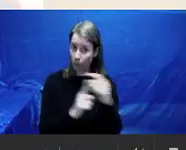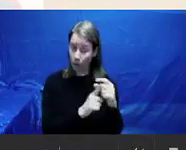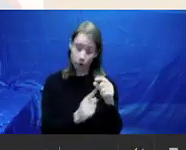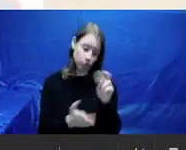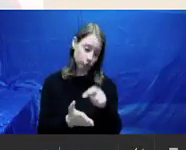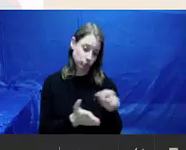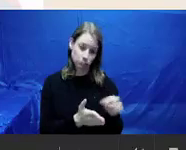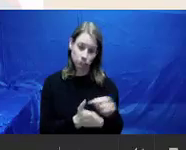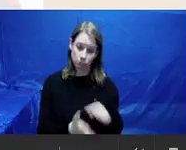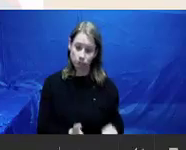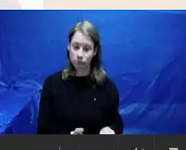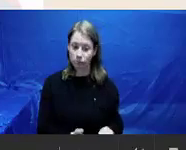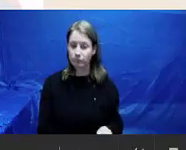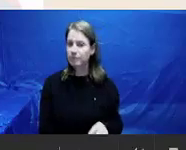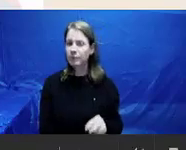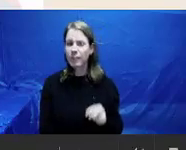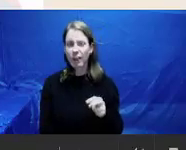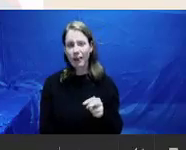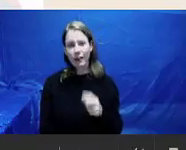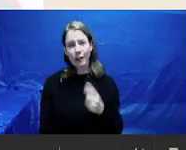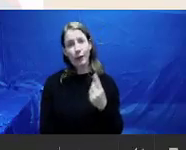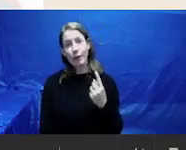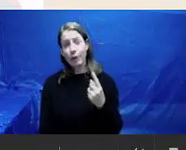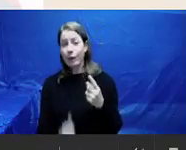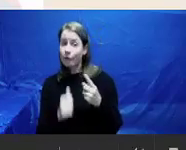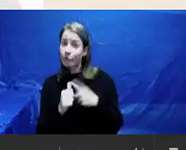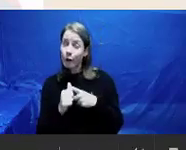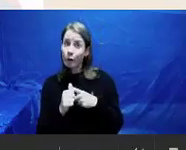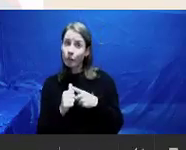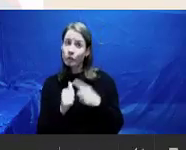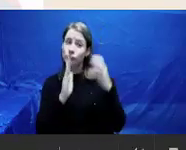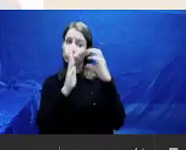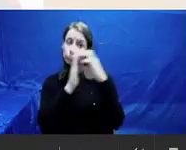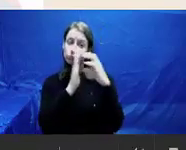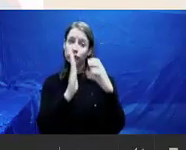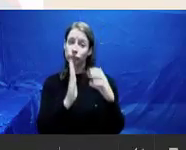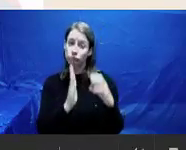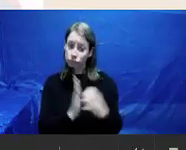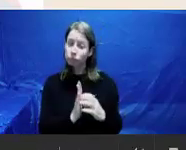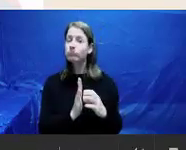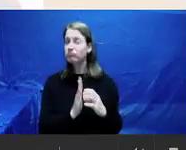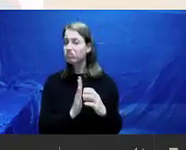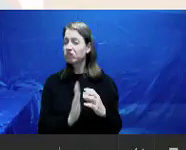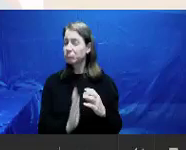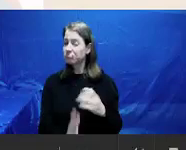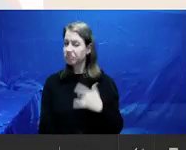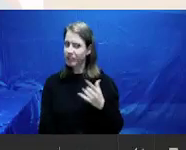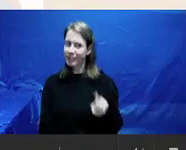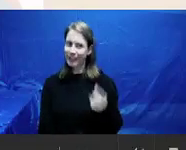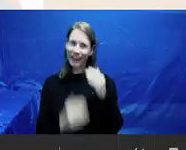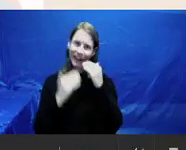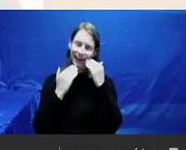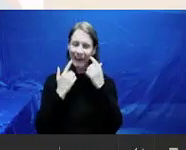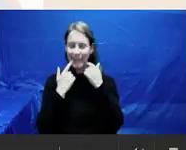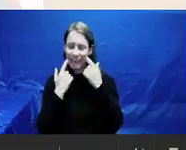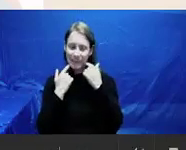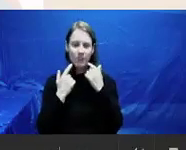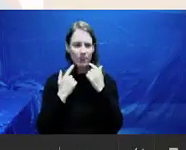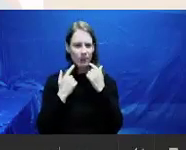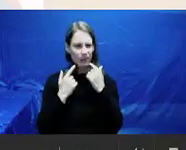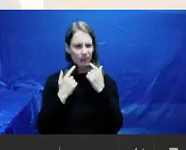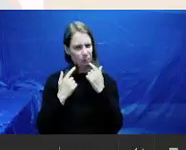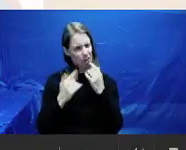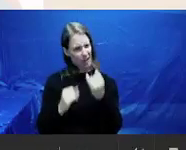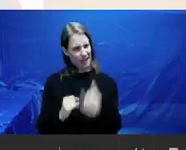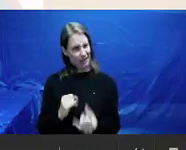every poem he really gets, and he's smiling and kind of laughing. But at the end of every poem, it kind of has a shift, and there's a little bit